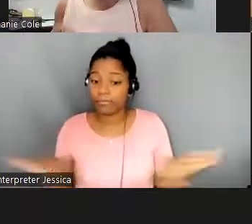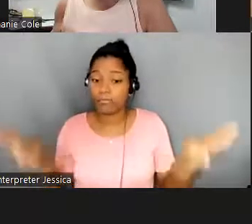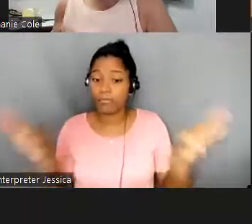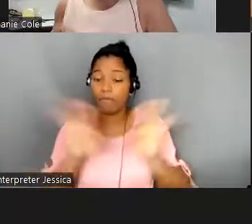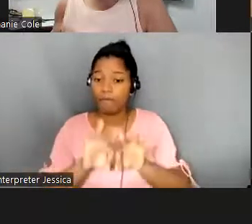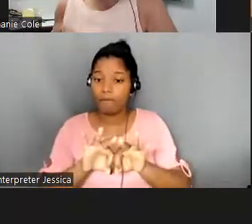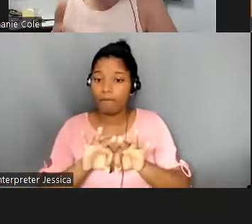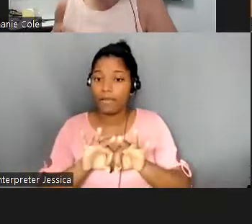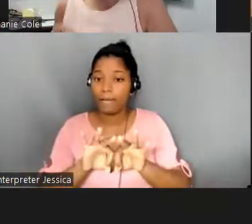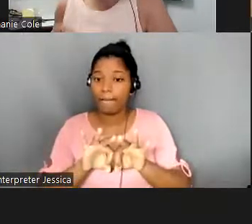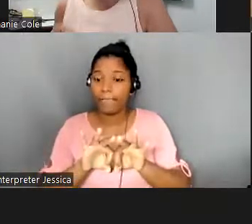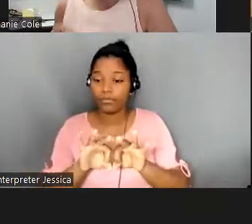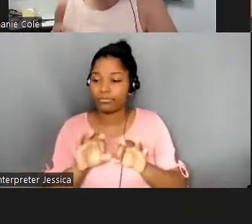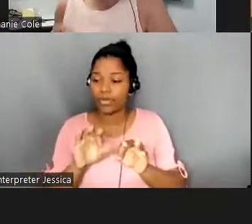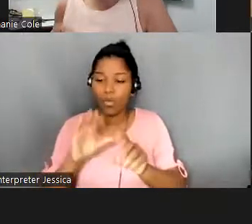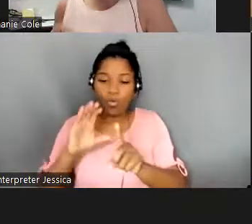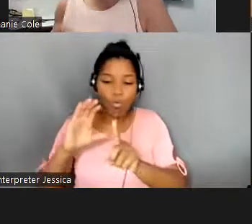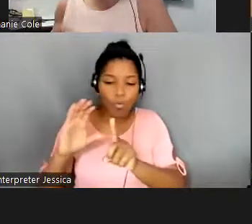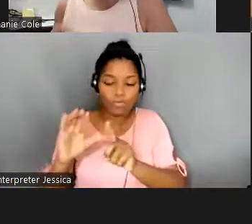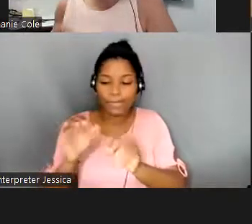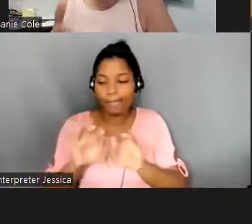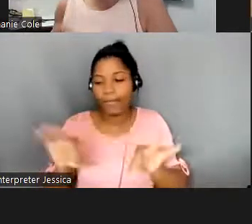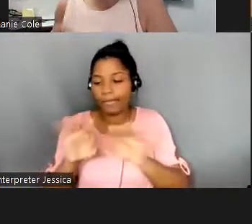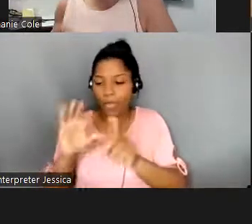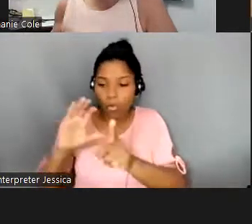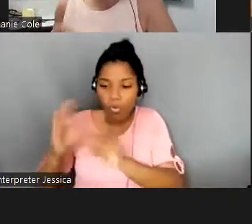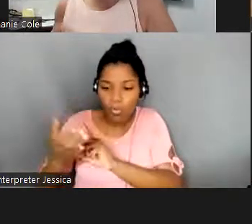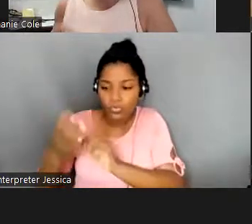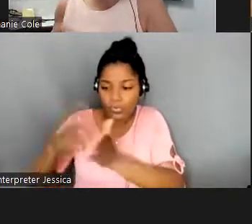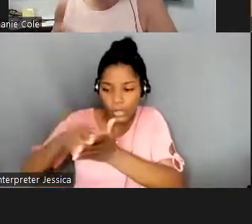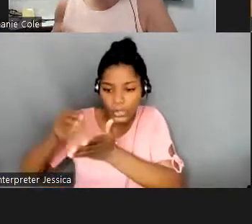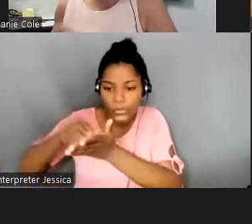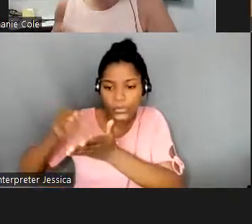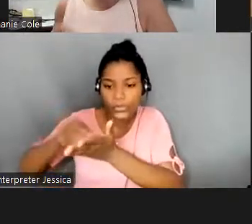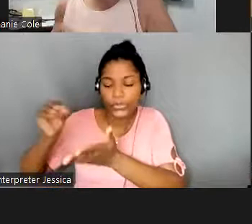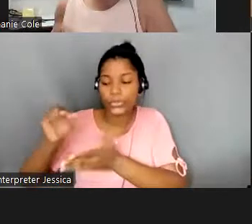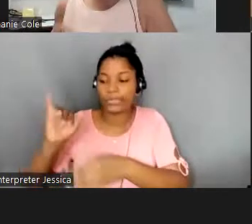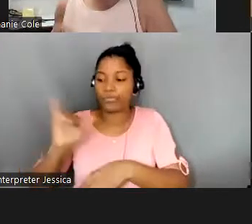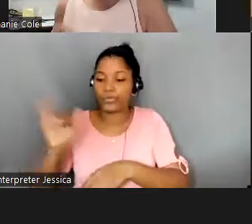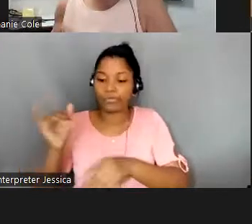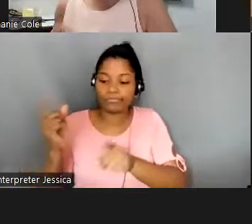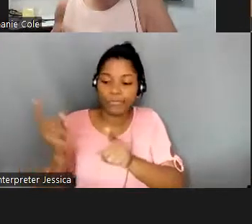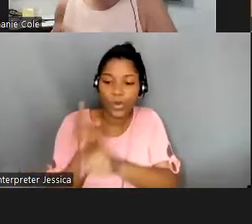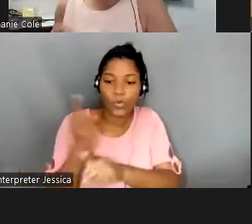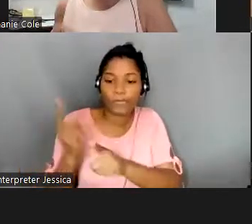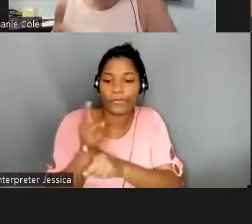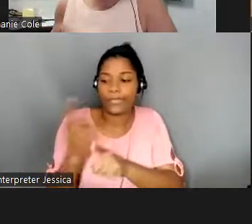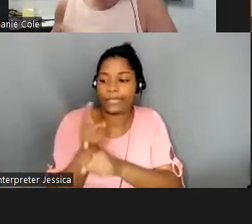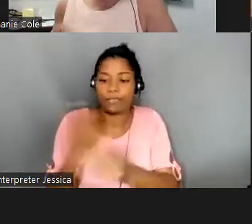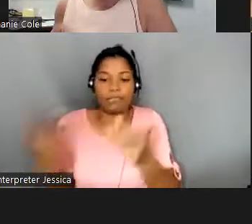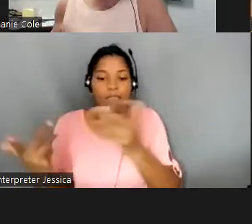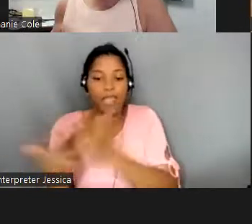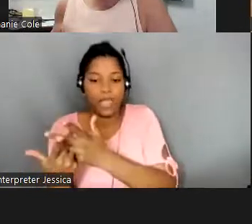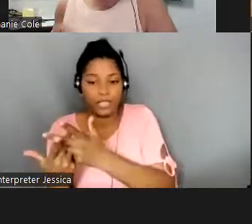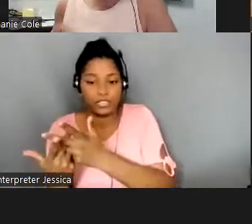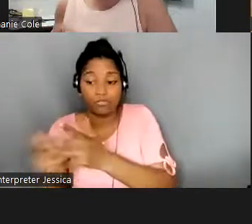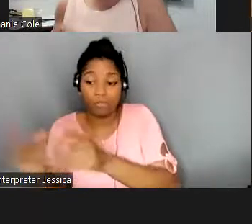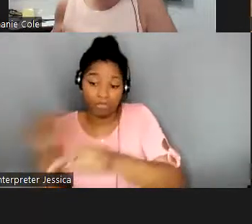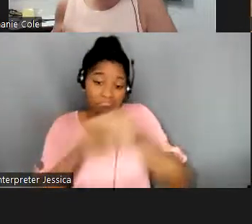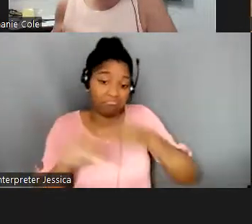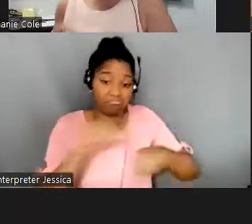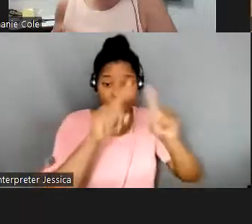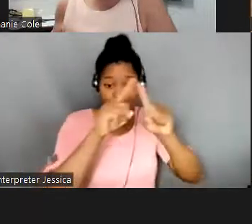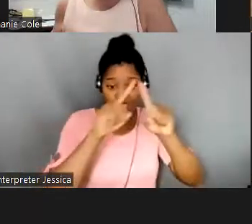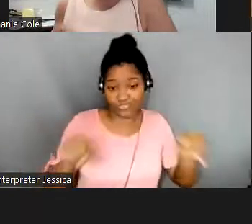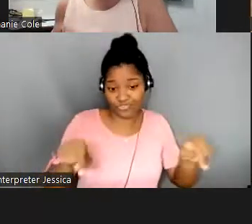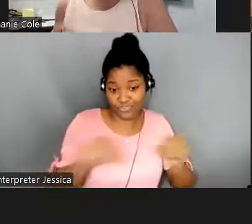are culturally relevant and appropriate. And going back to the triangle, which I love,